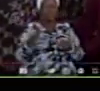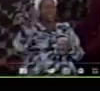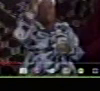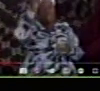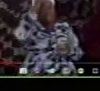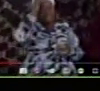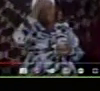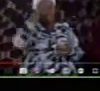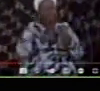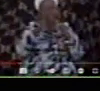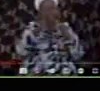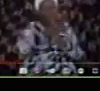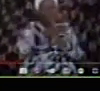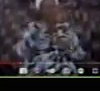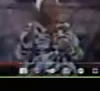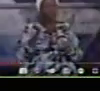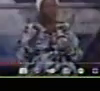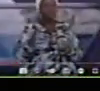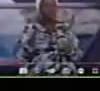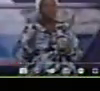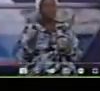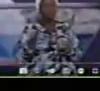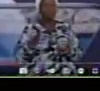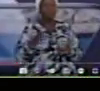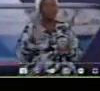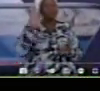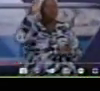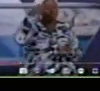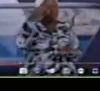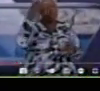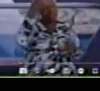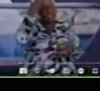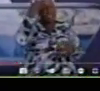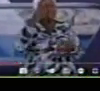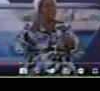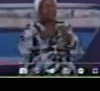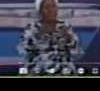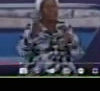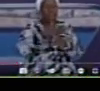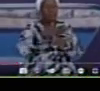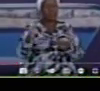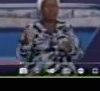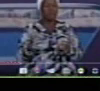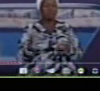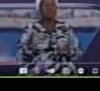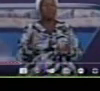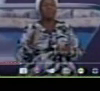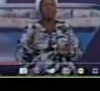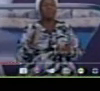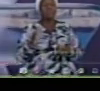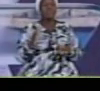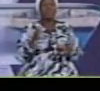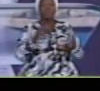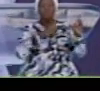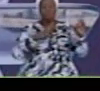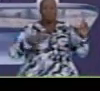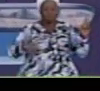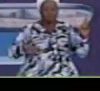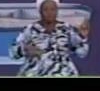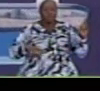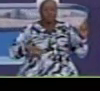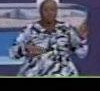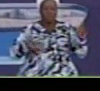Demons, vanish away. Amen. Incurable disease, vanish away. Amen. Lord,